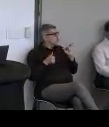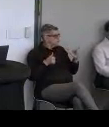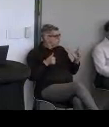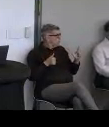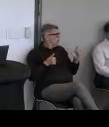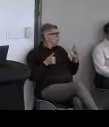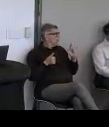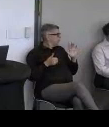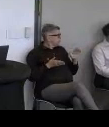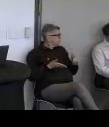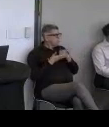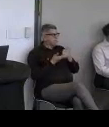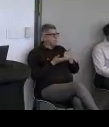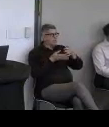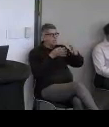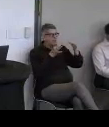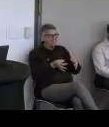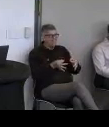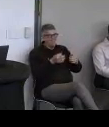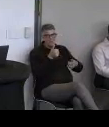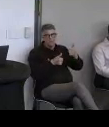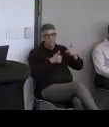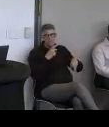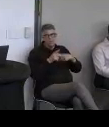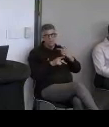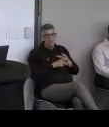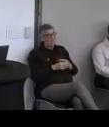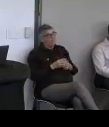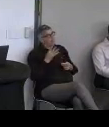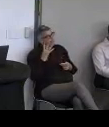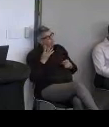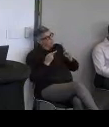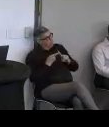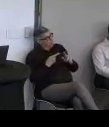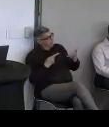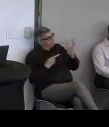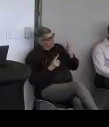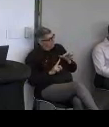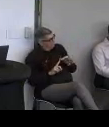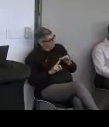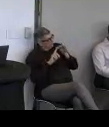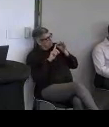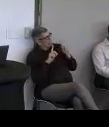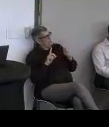use. Again, 4 to 5 unique textures only, please.